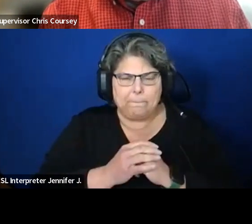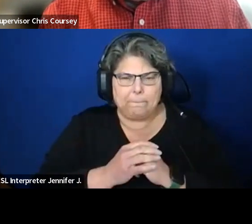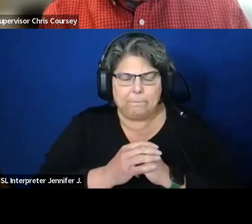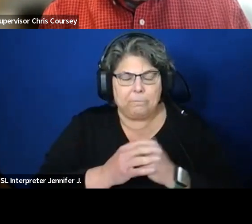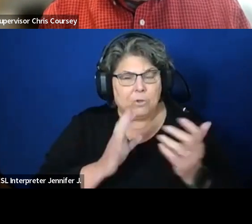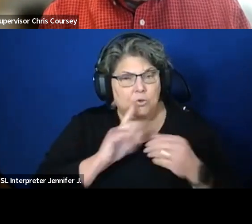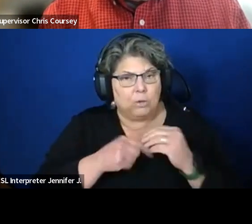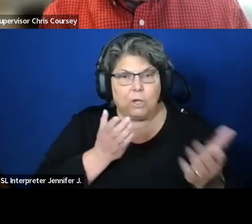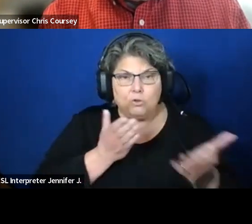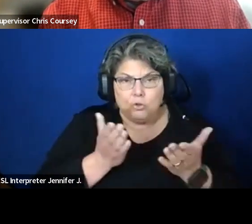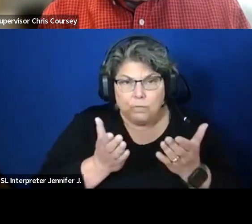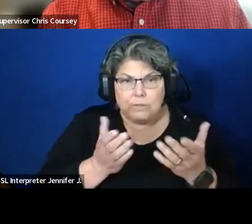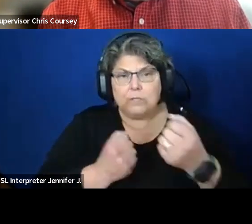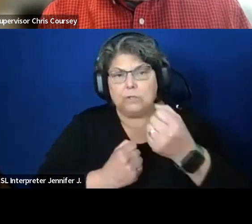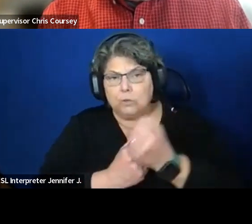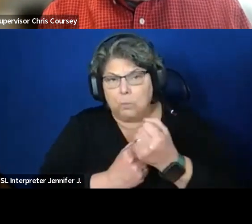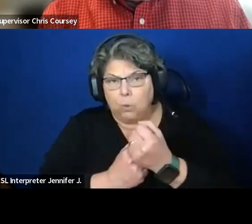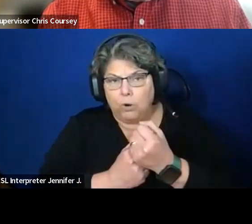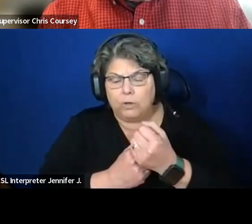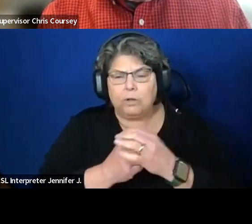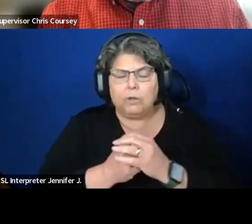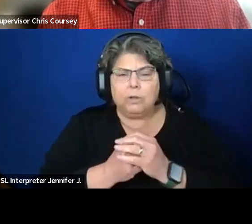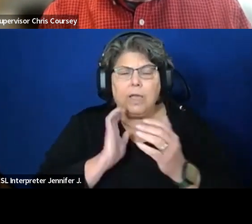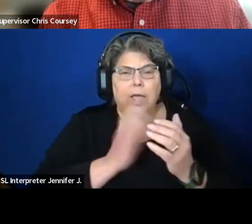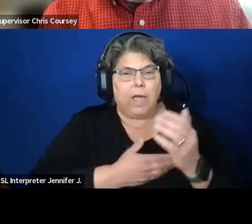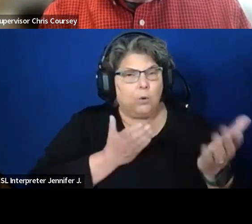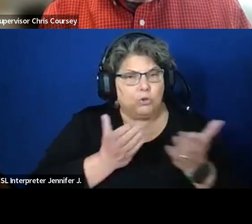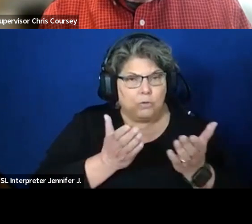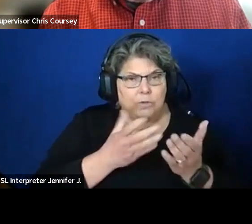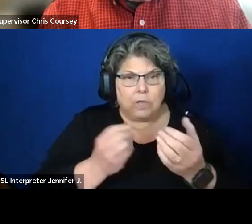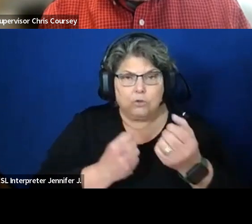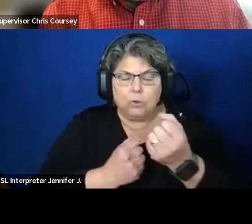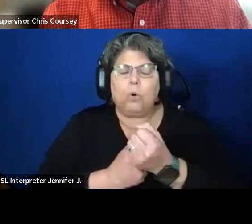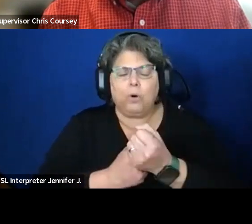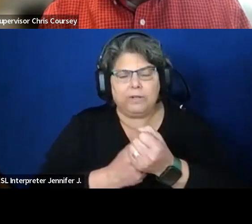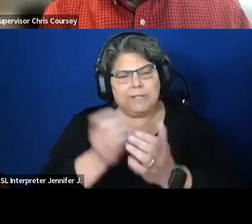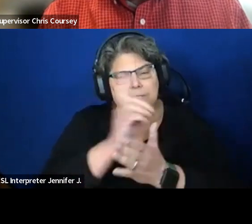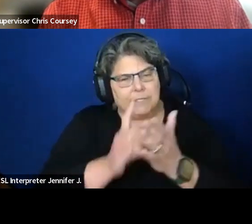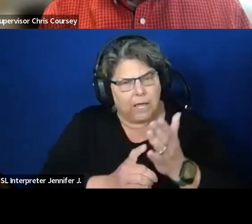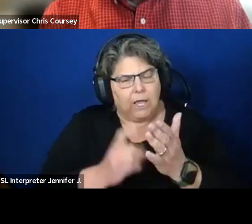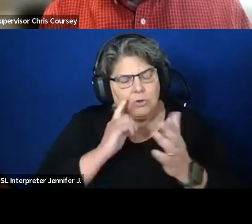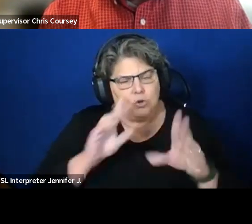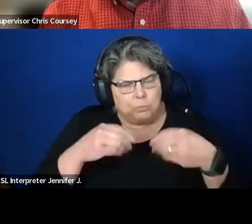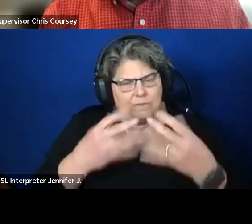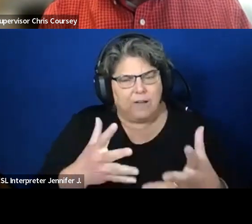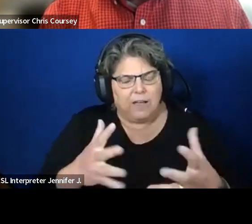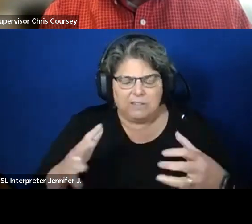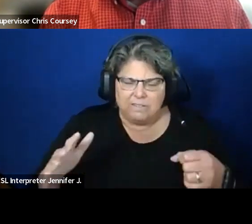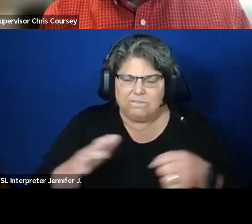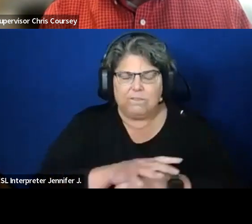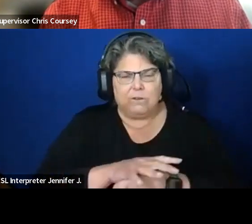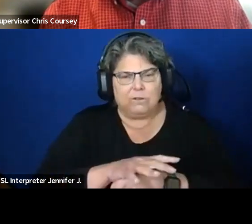about services and supports, our services and supports are being designed to provide a comprehensive